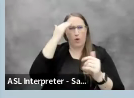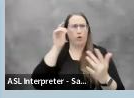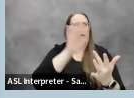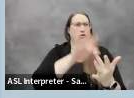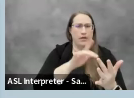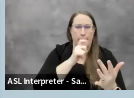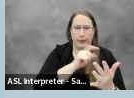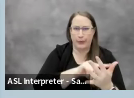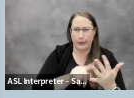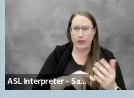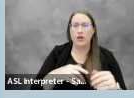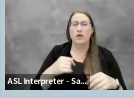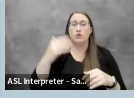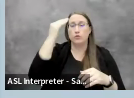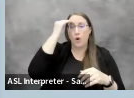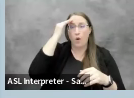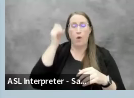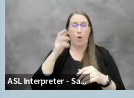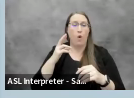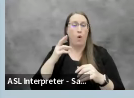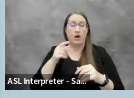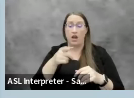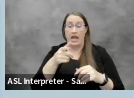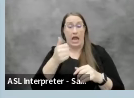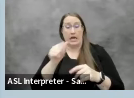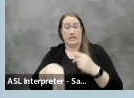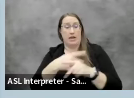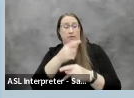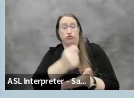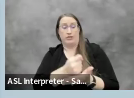something or withhold some type of treatment that you don't want.